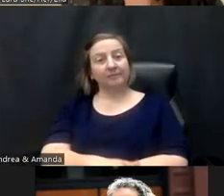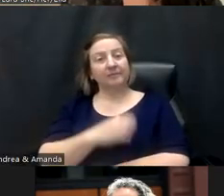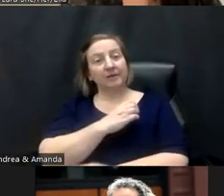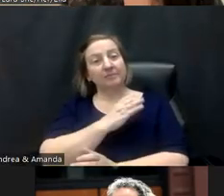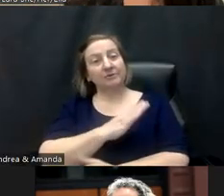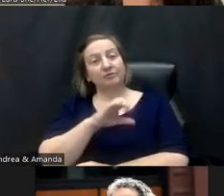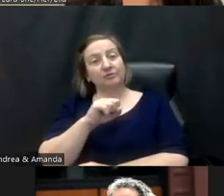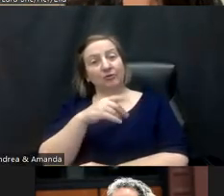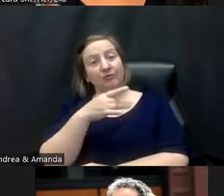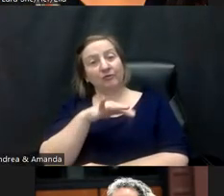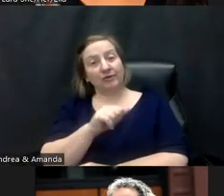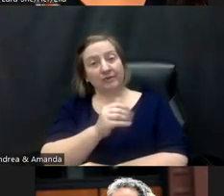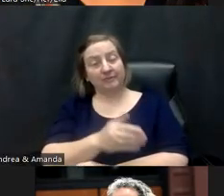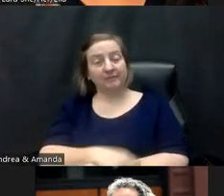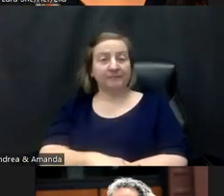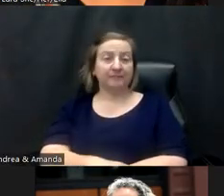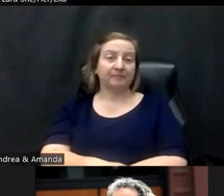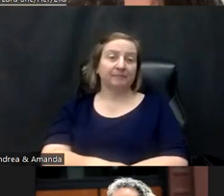Commissioner Sophia?